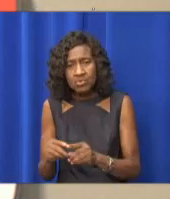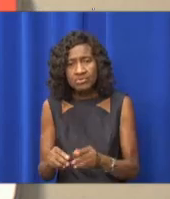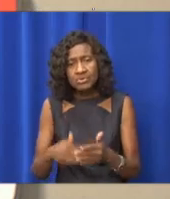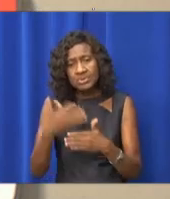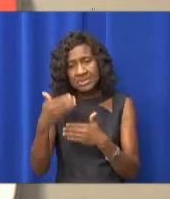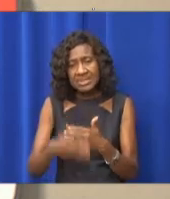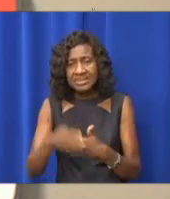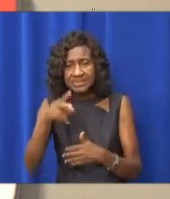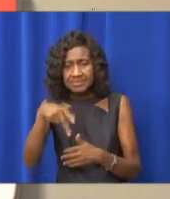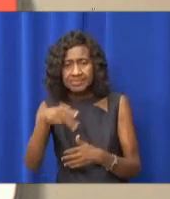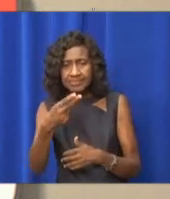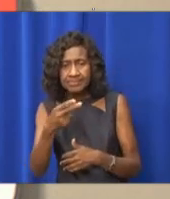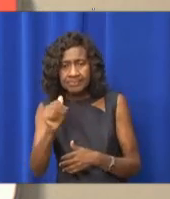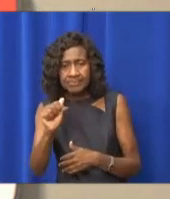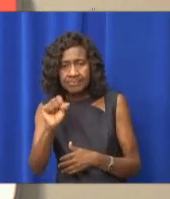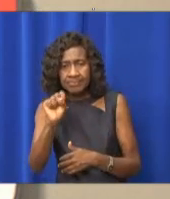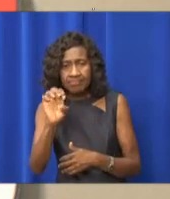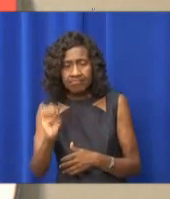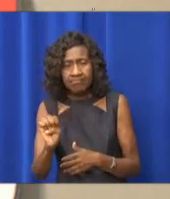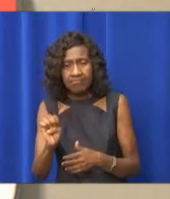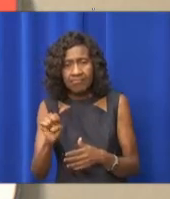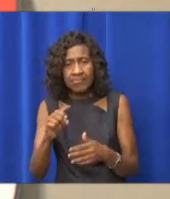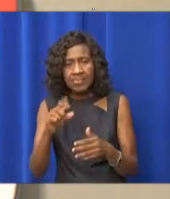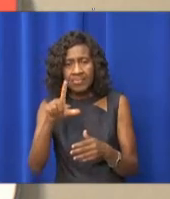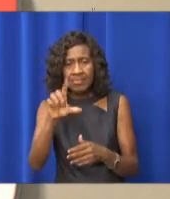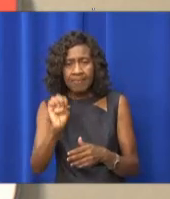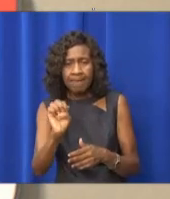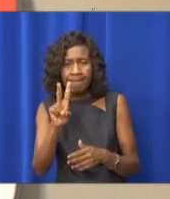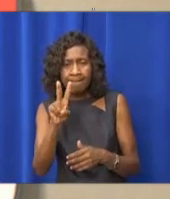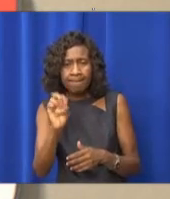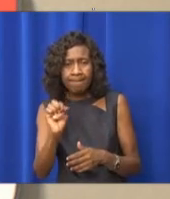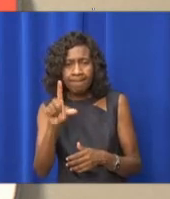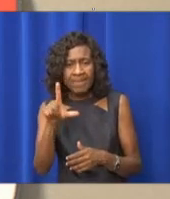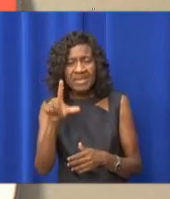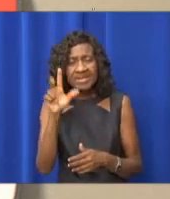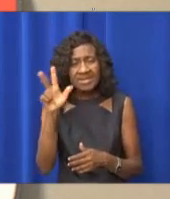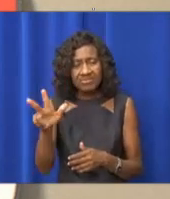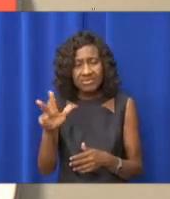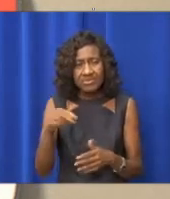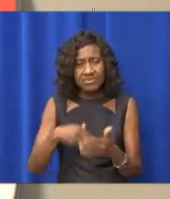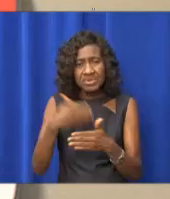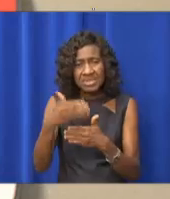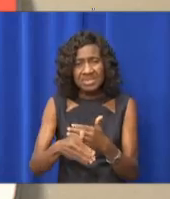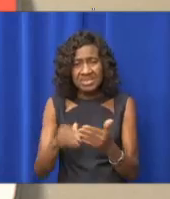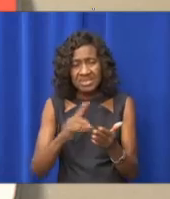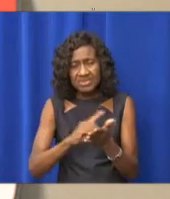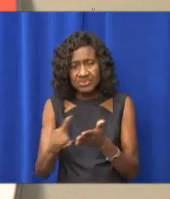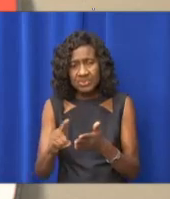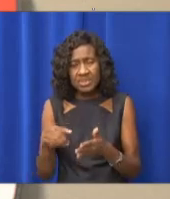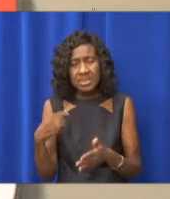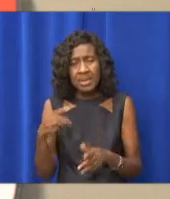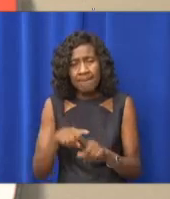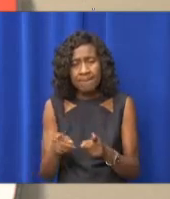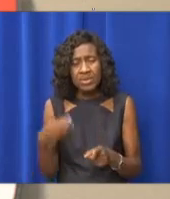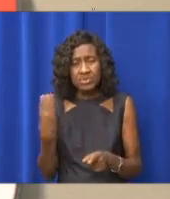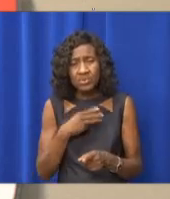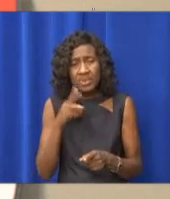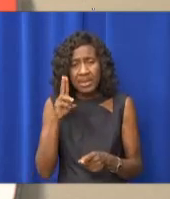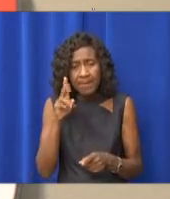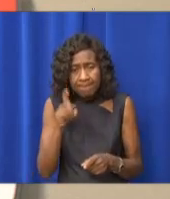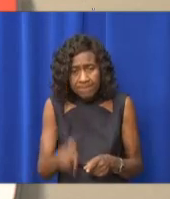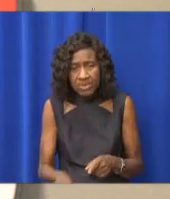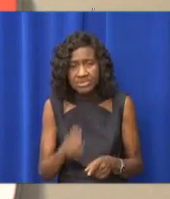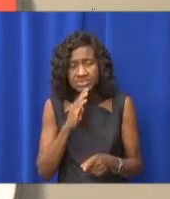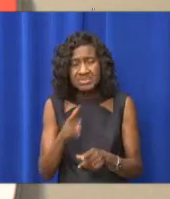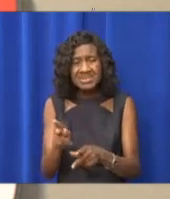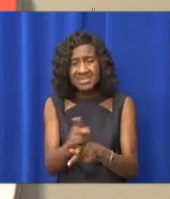strategy, moving to level 3 next week. But we have to do that in a careful and cautious manner, keeping